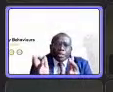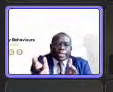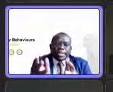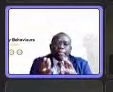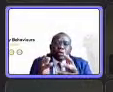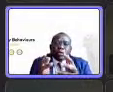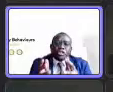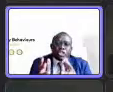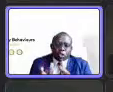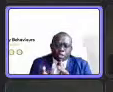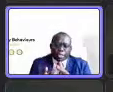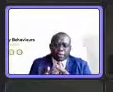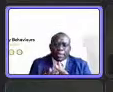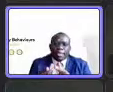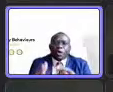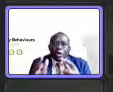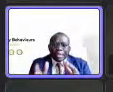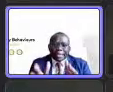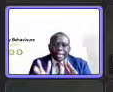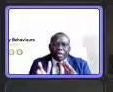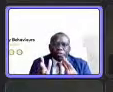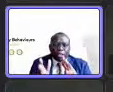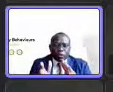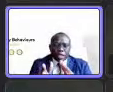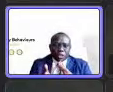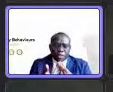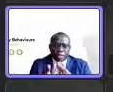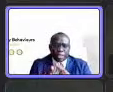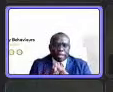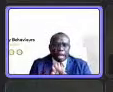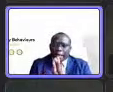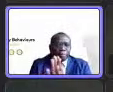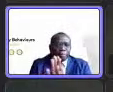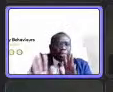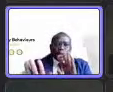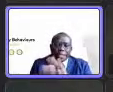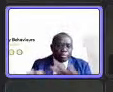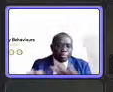I would say, the most sought, the holy grail of regulation.